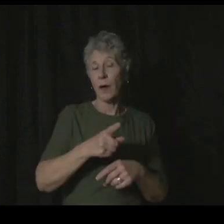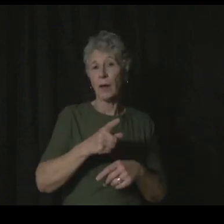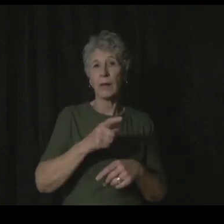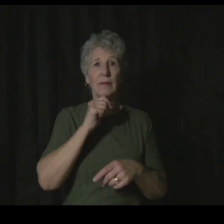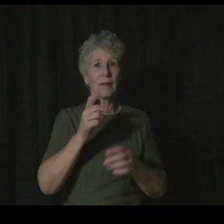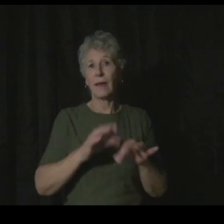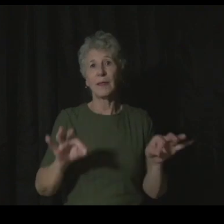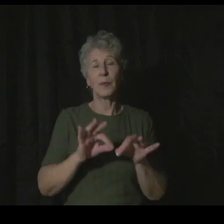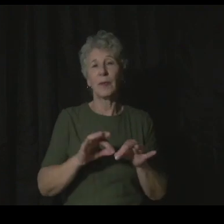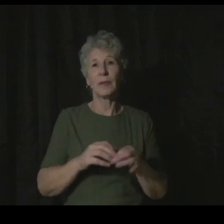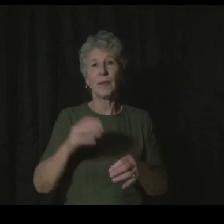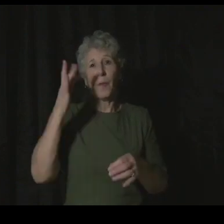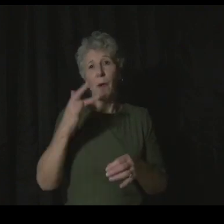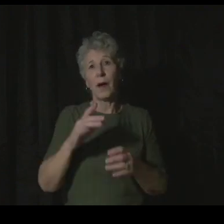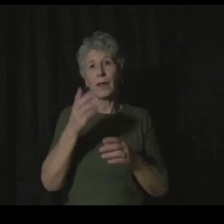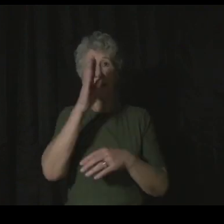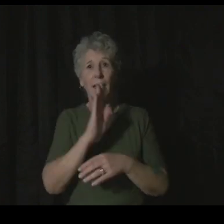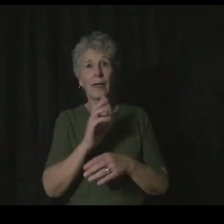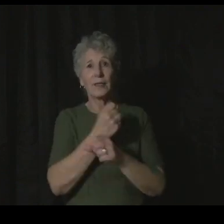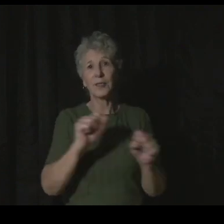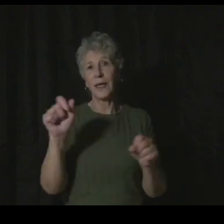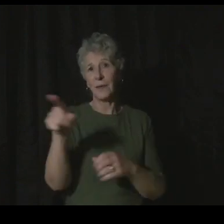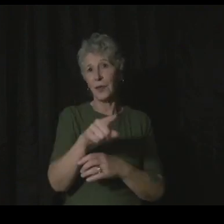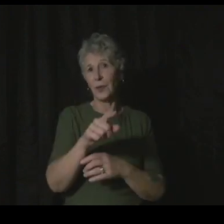picture as to why God redeems you or not.